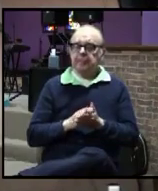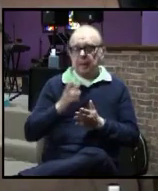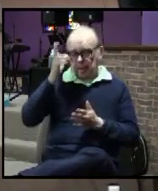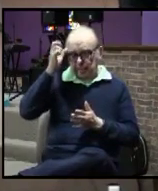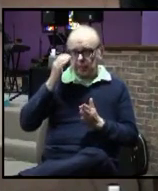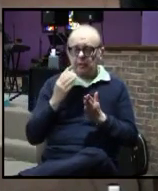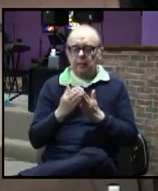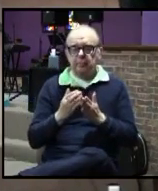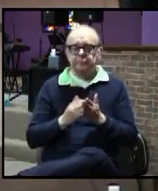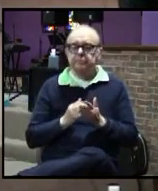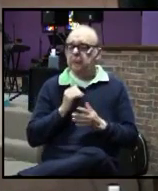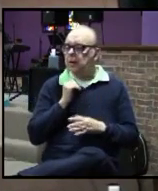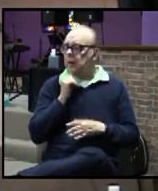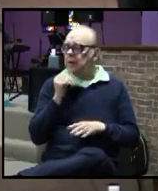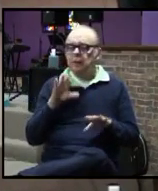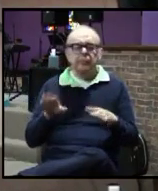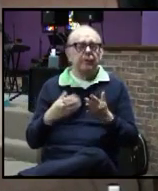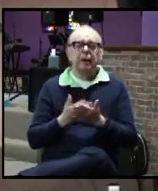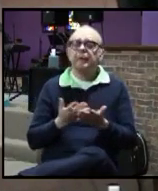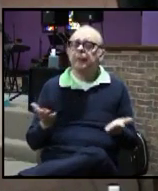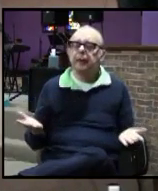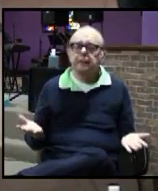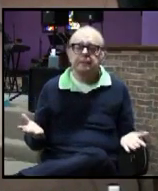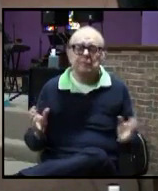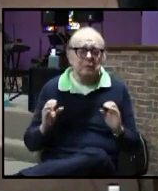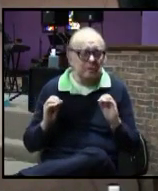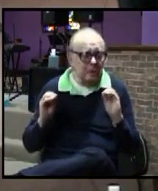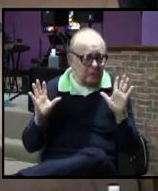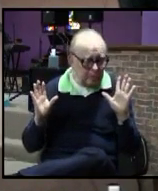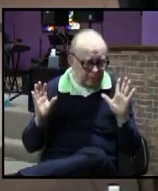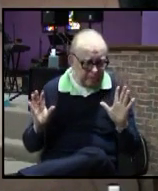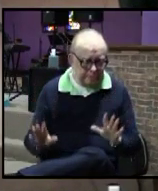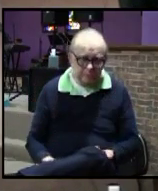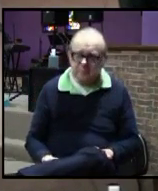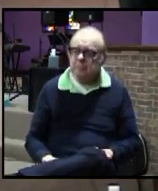Here's the devil's message. You don't need to do anything about it.